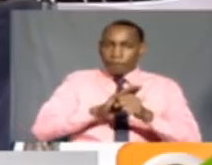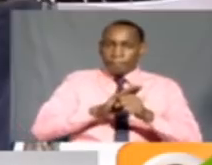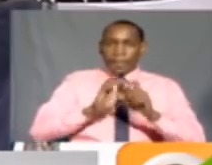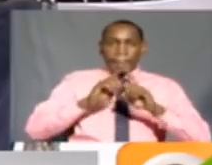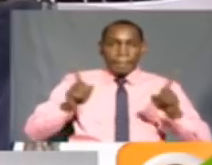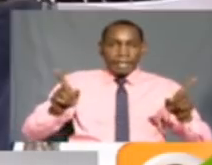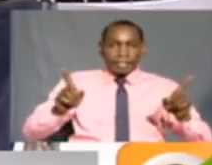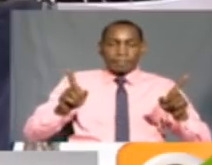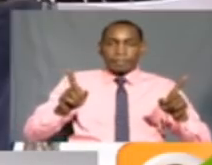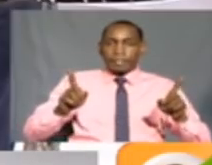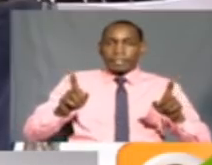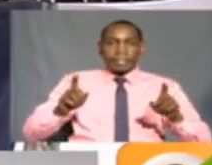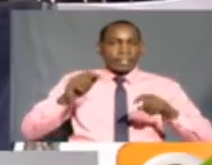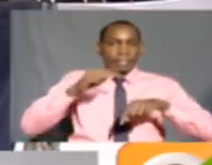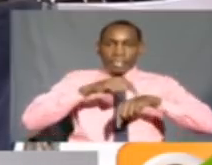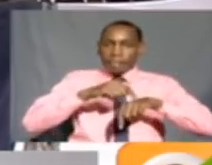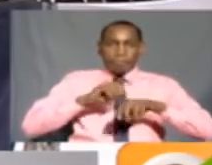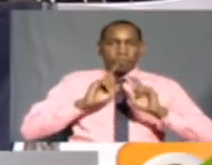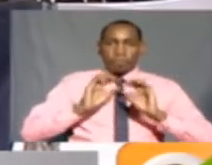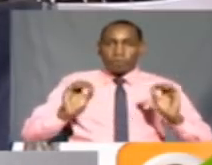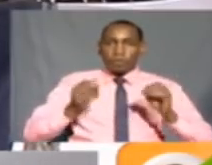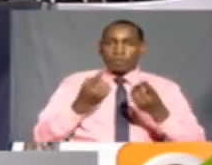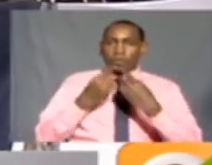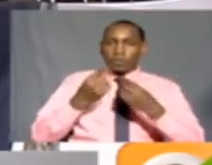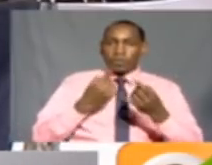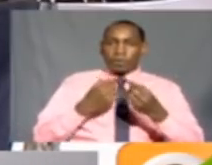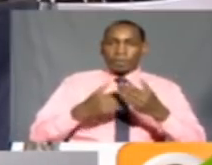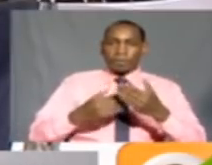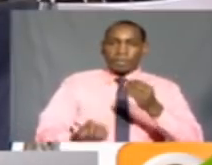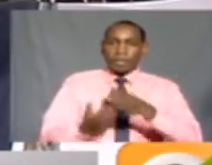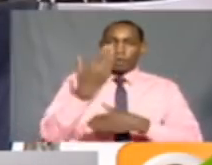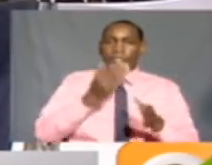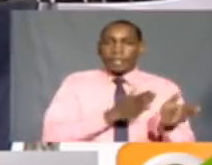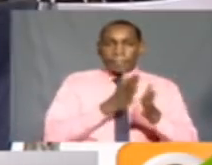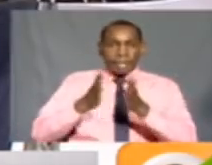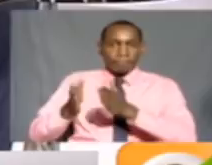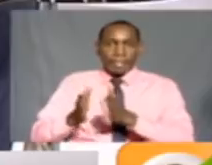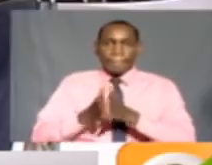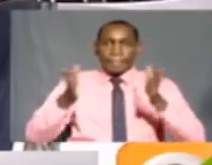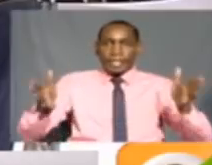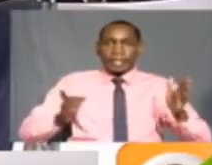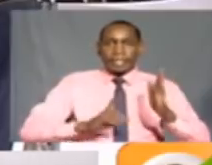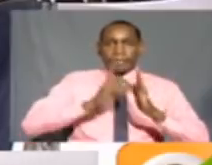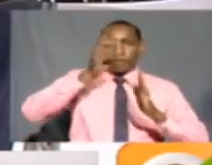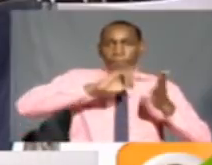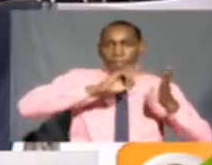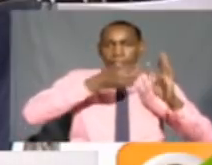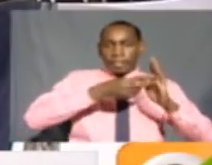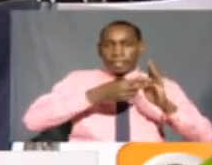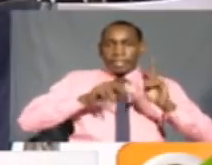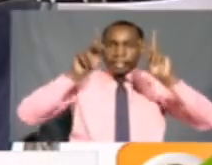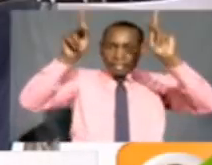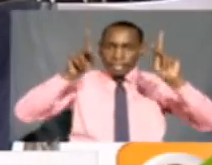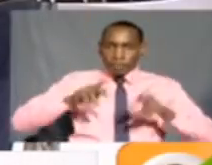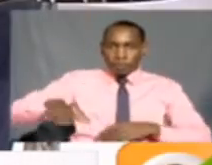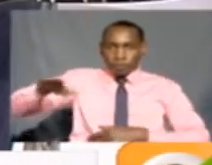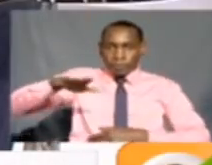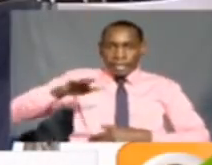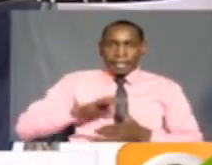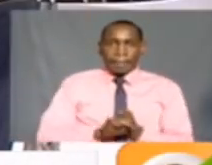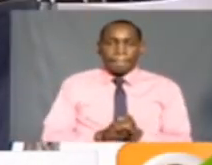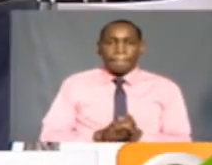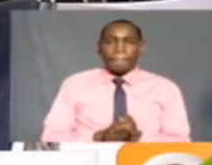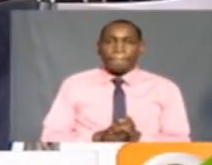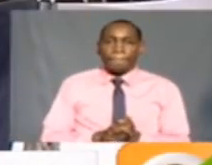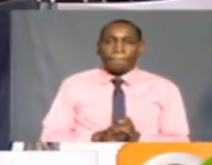did not commit to a timeline. The two spoke as they unveiled a raft of plans for mega development projects in the Lakeside city and the region.